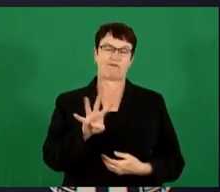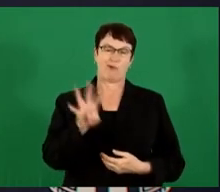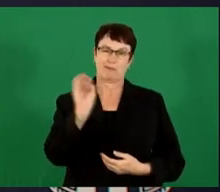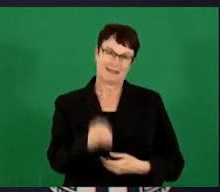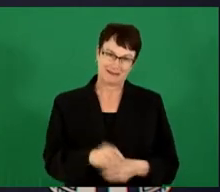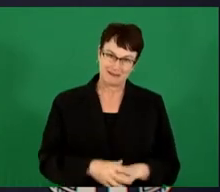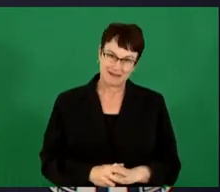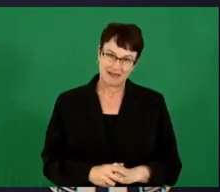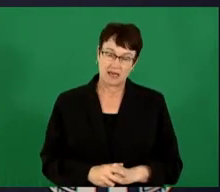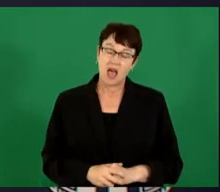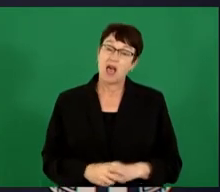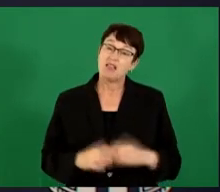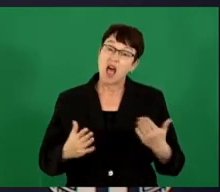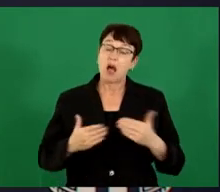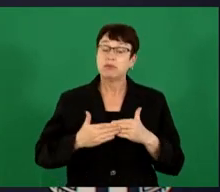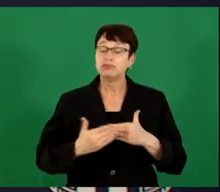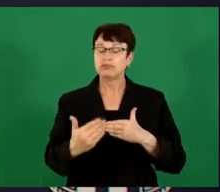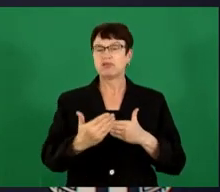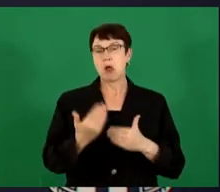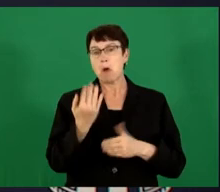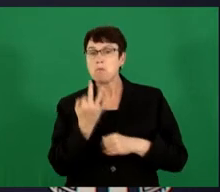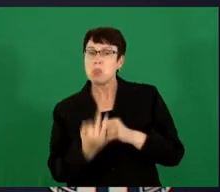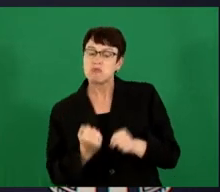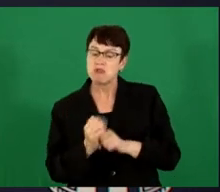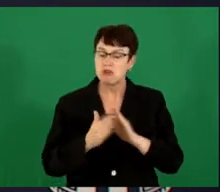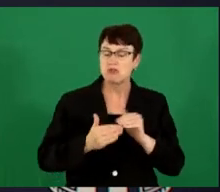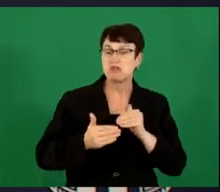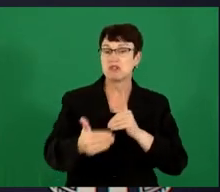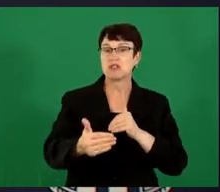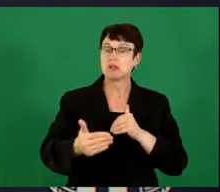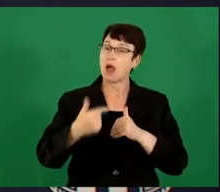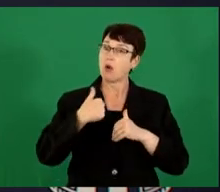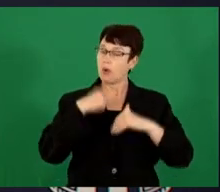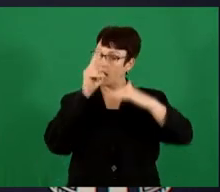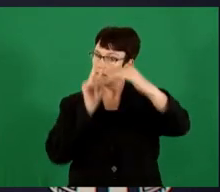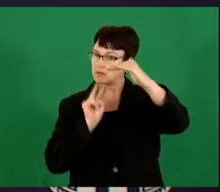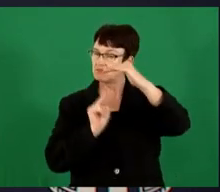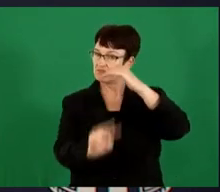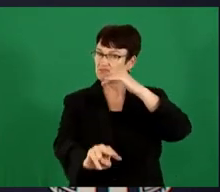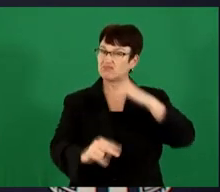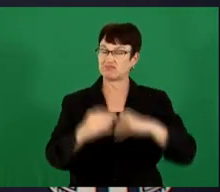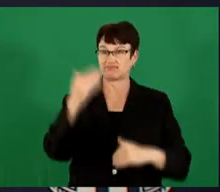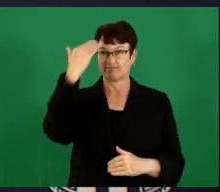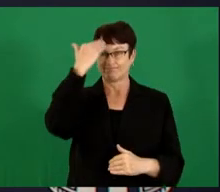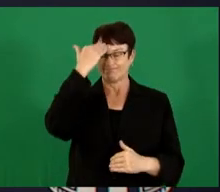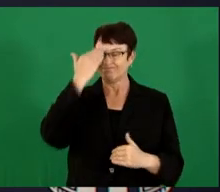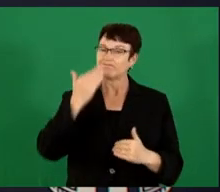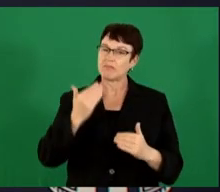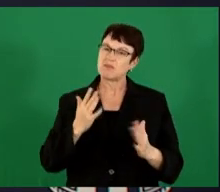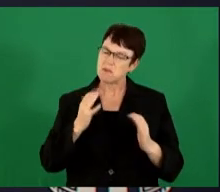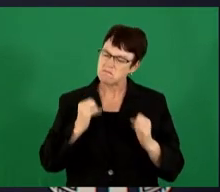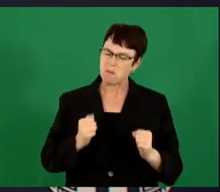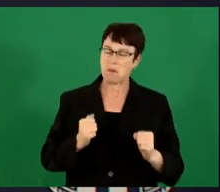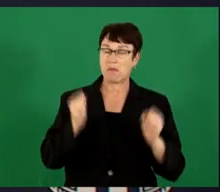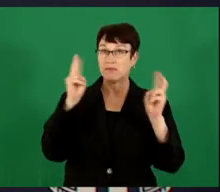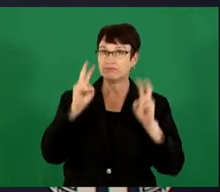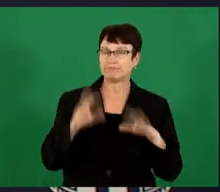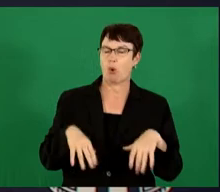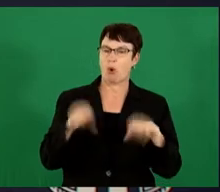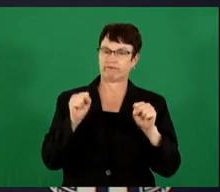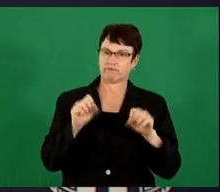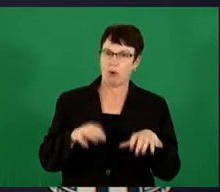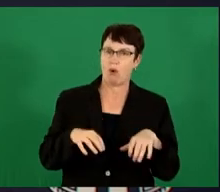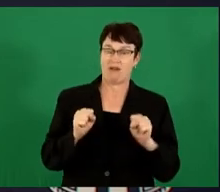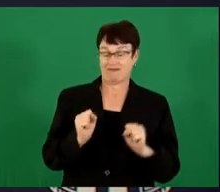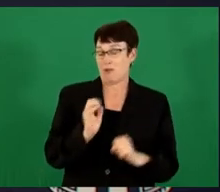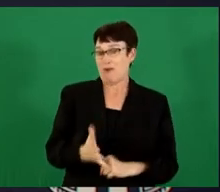term, the forecast takes into account ongoing high levels of load shedding and more modest